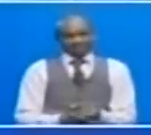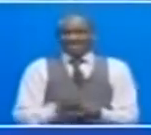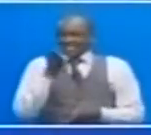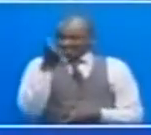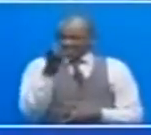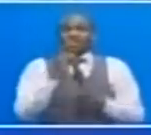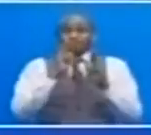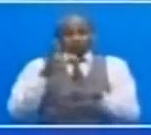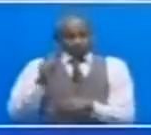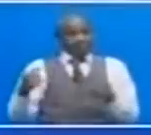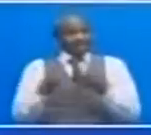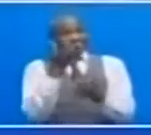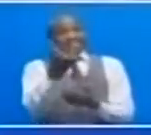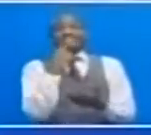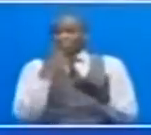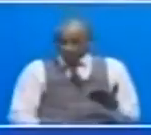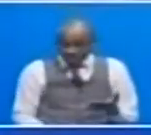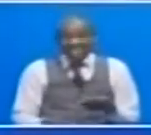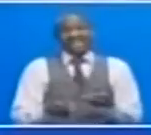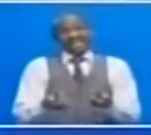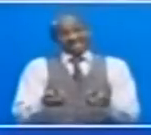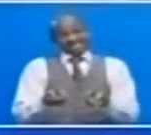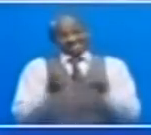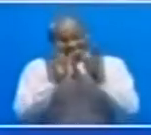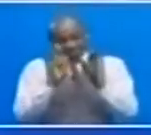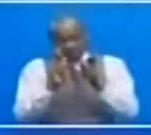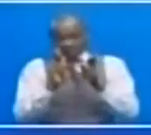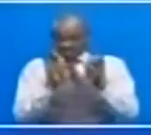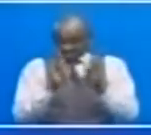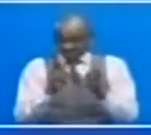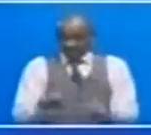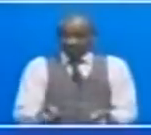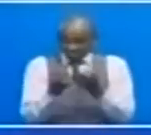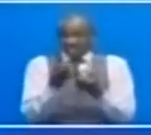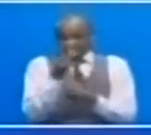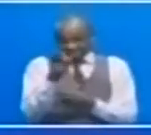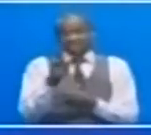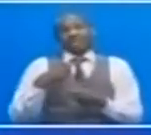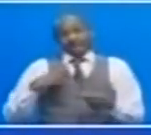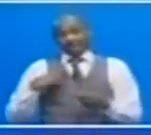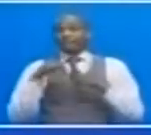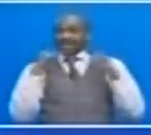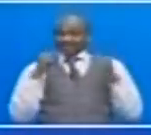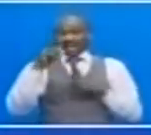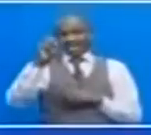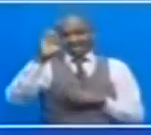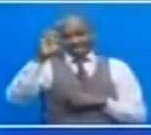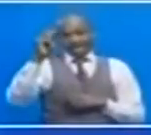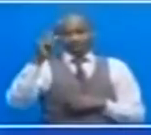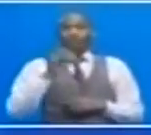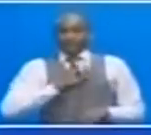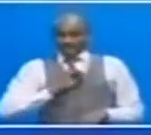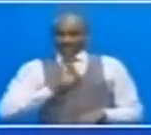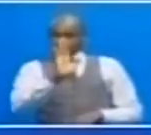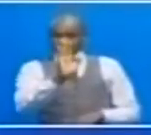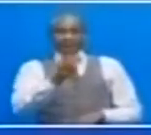immediate reports from the accident allege that the Range Rover involved in the accident belonged to Pastor James Nganga of the Neno Evangelism